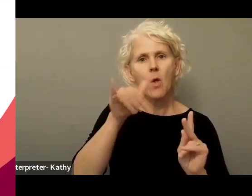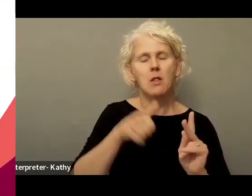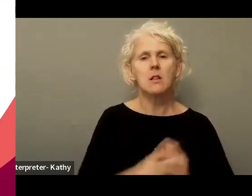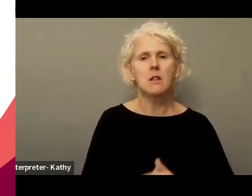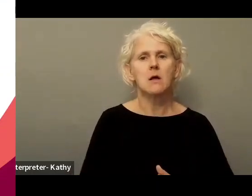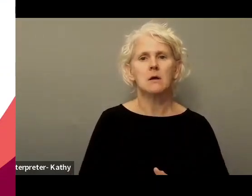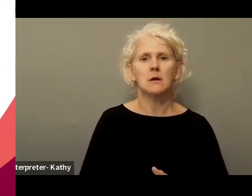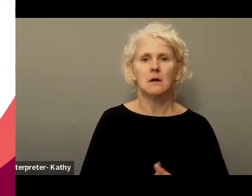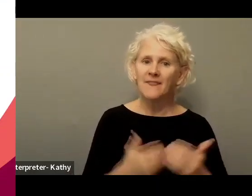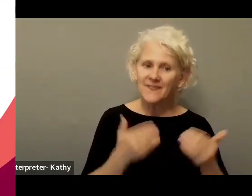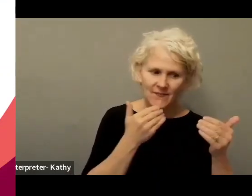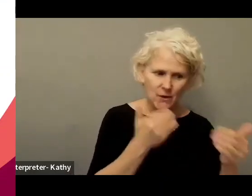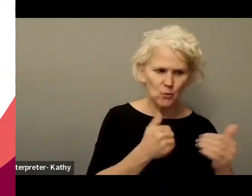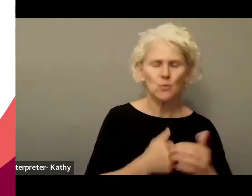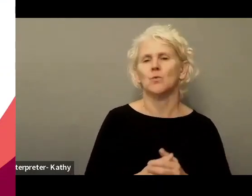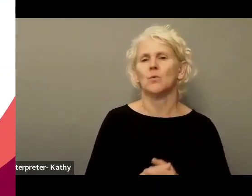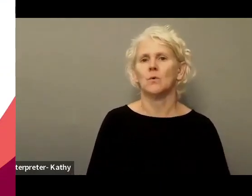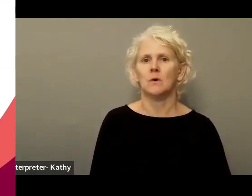thank you. Mhm.